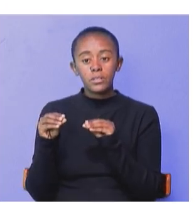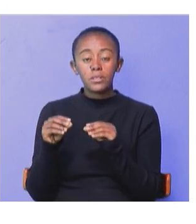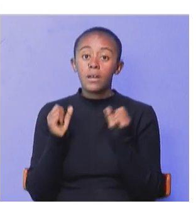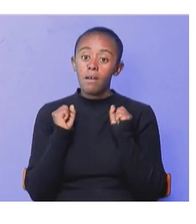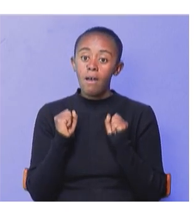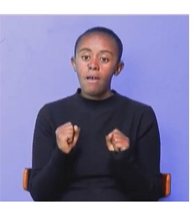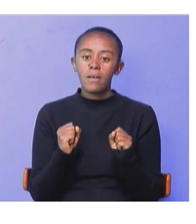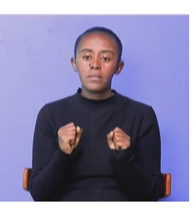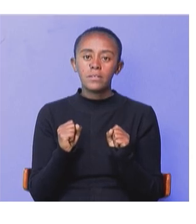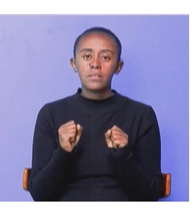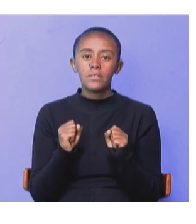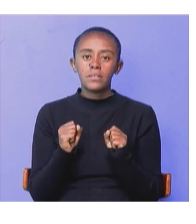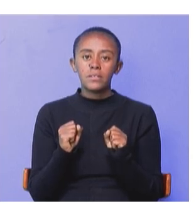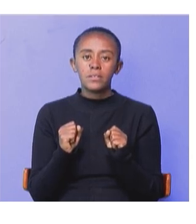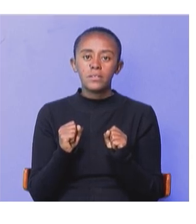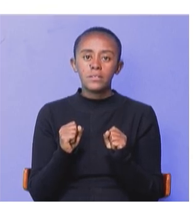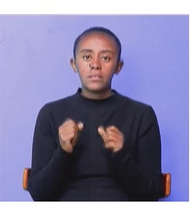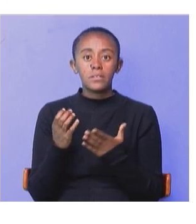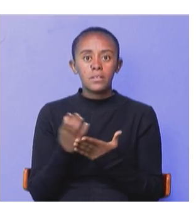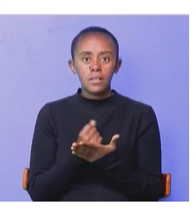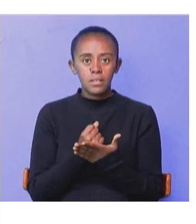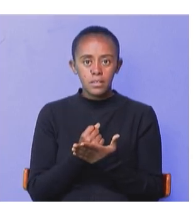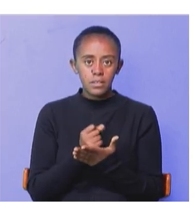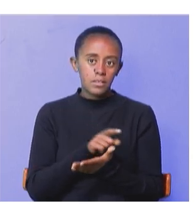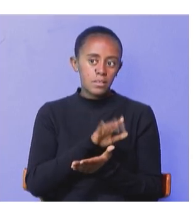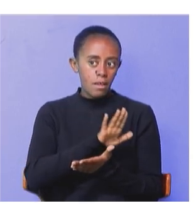can take their